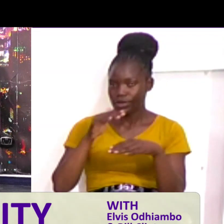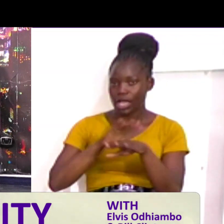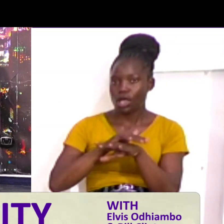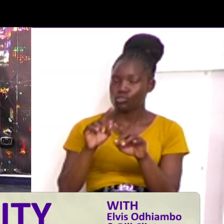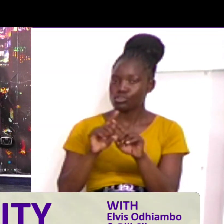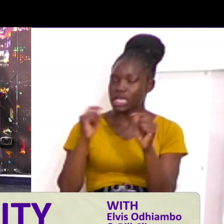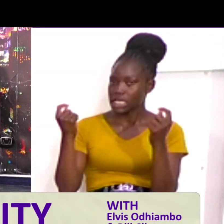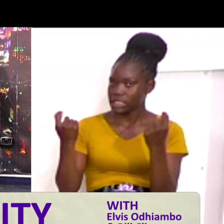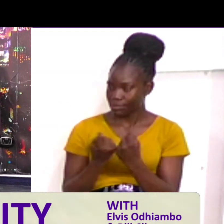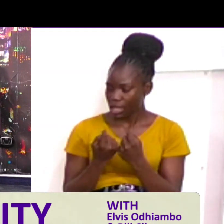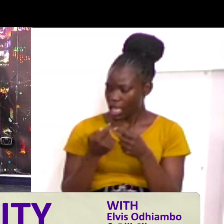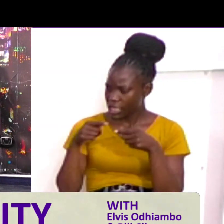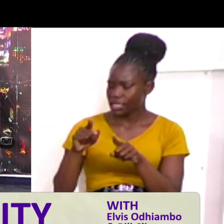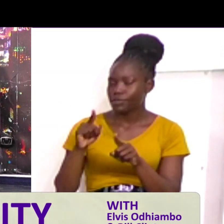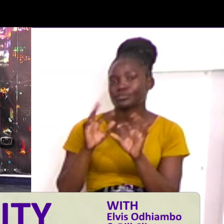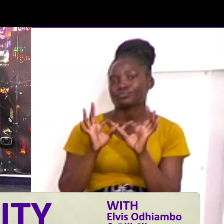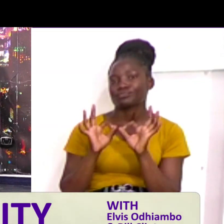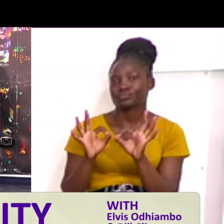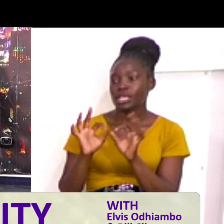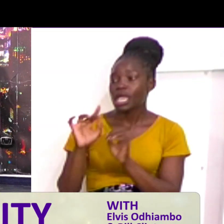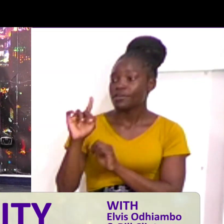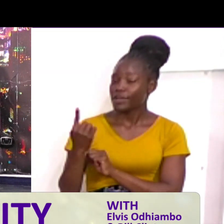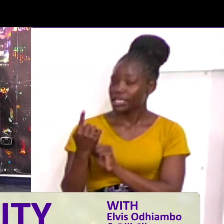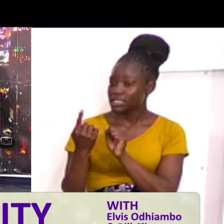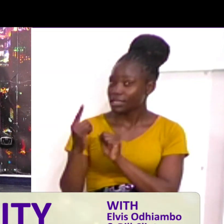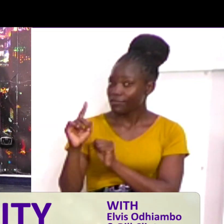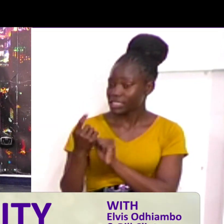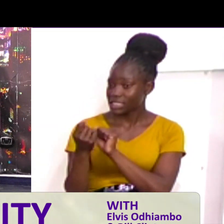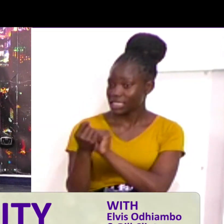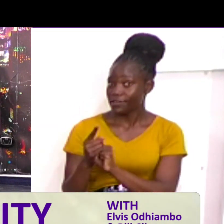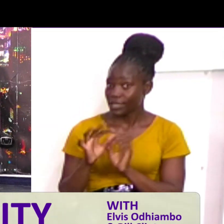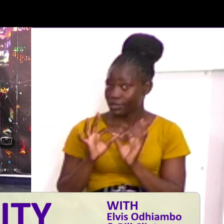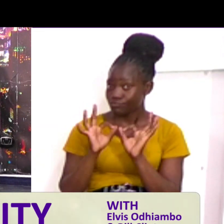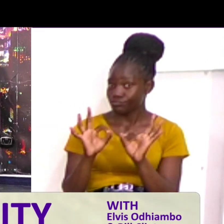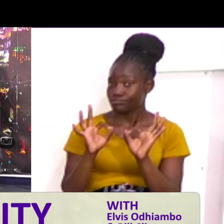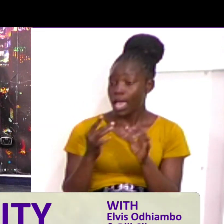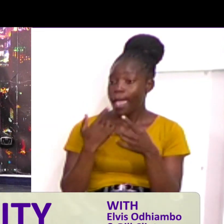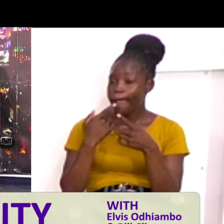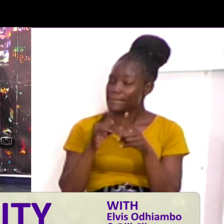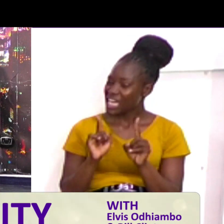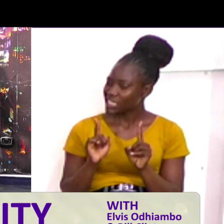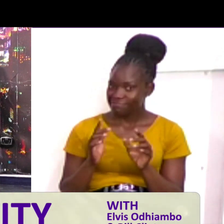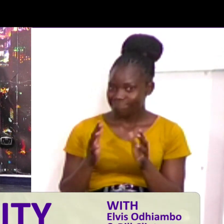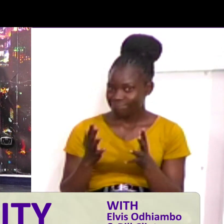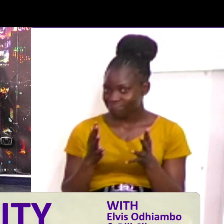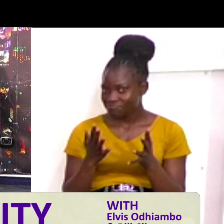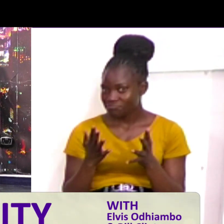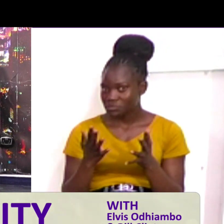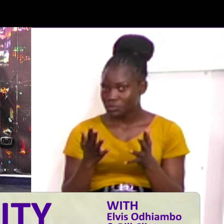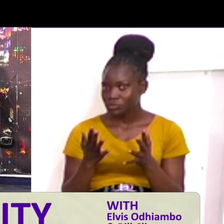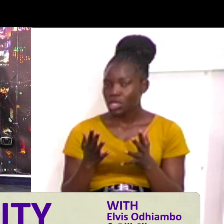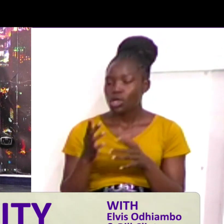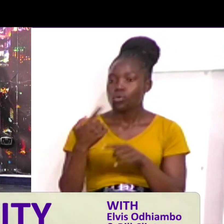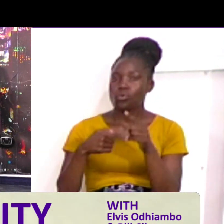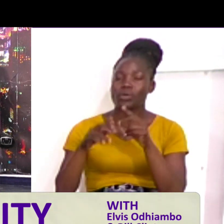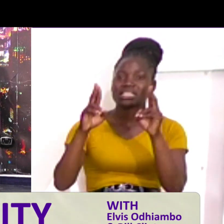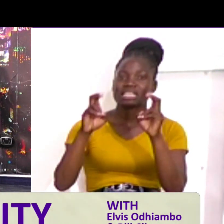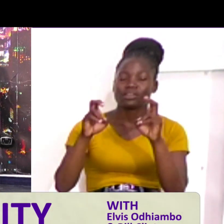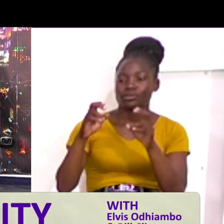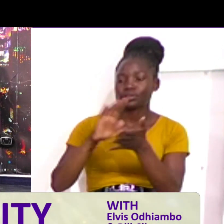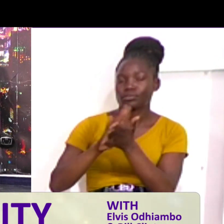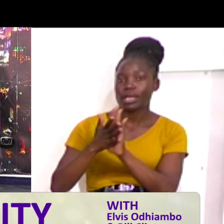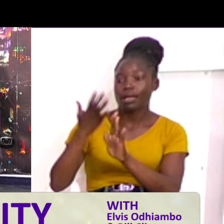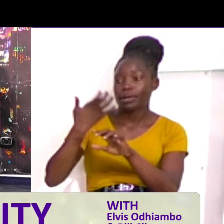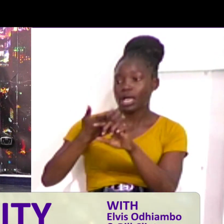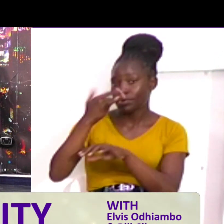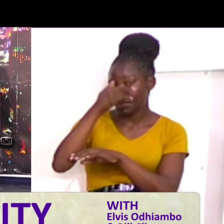squad. They are good. First 11 is perfect, but again, if you go on the bench, winning titles